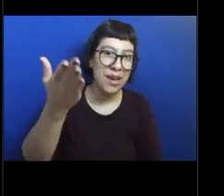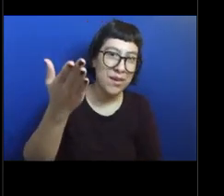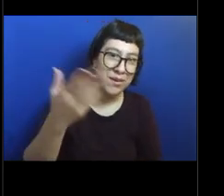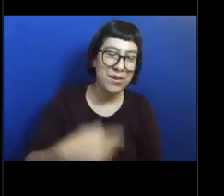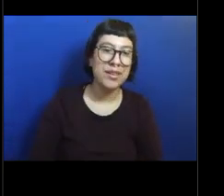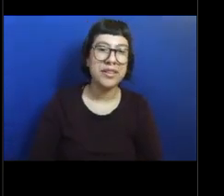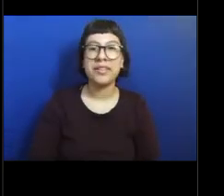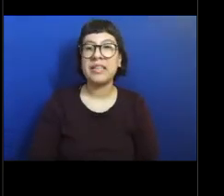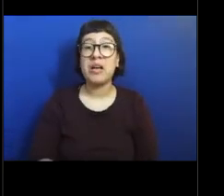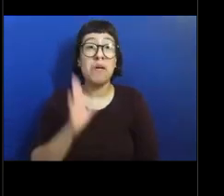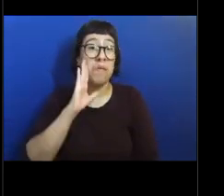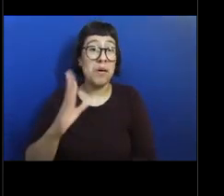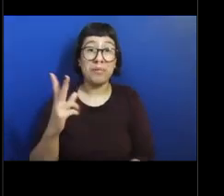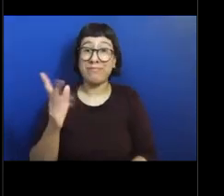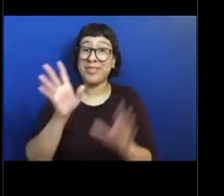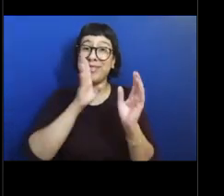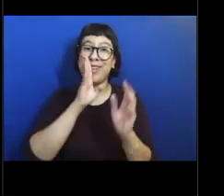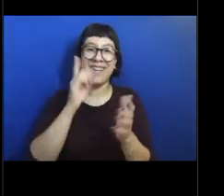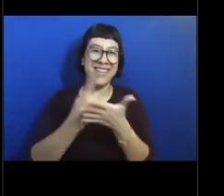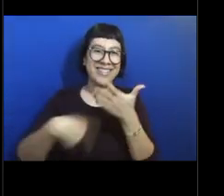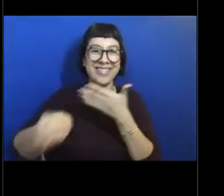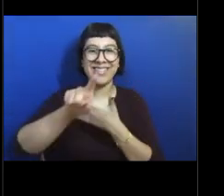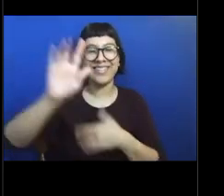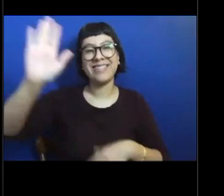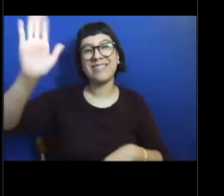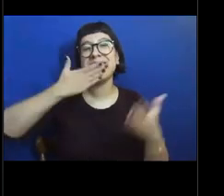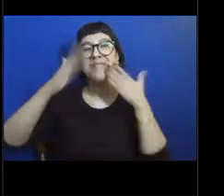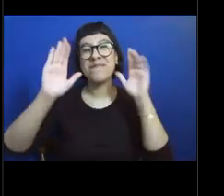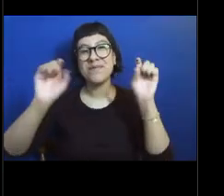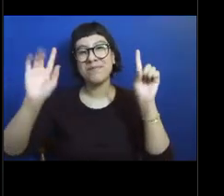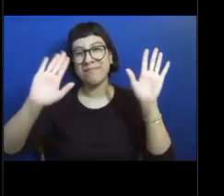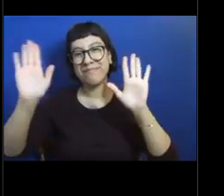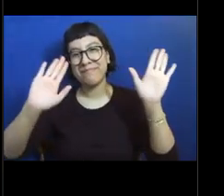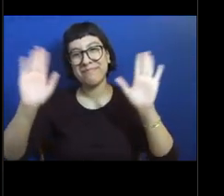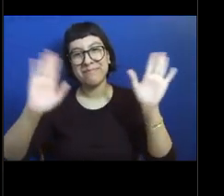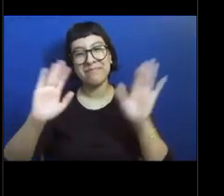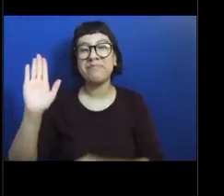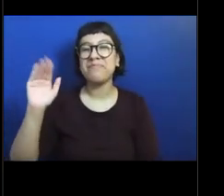talk to you next week. Thanks, everybody. Bye, Jeff. Bye-bye.